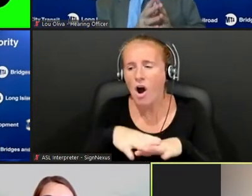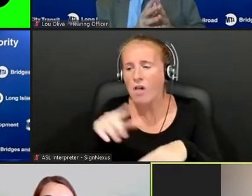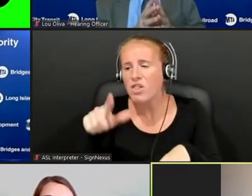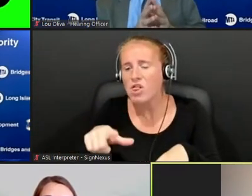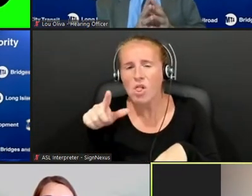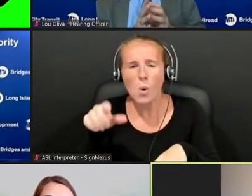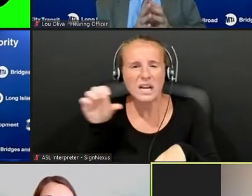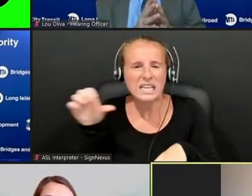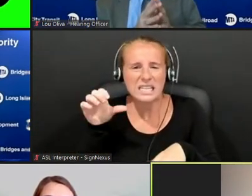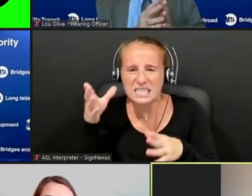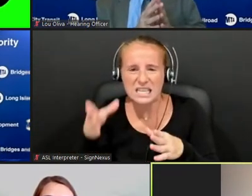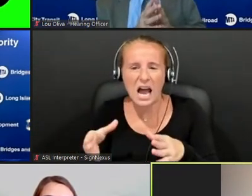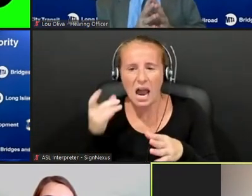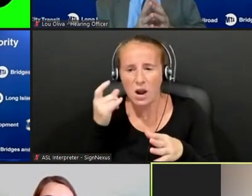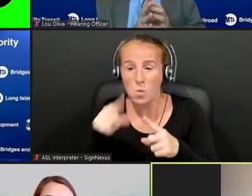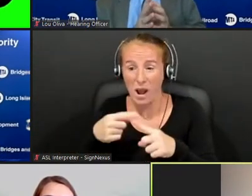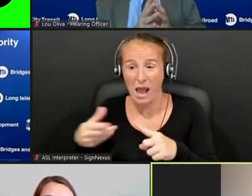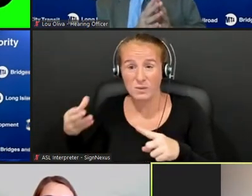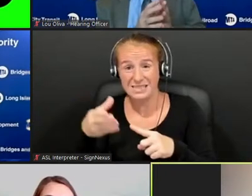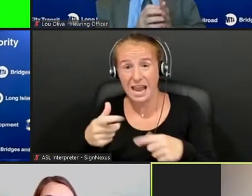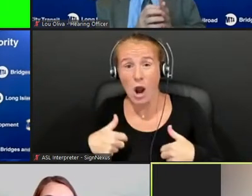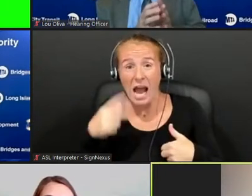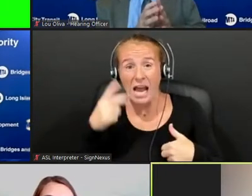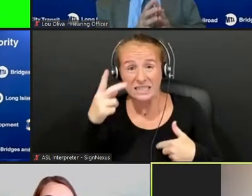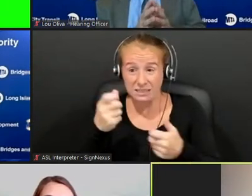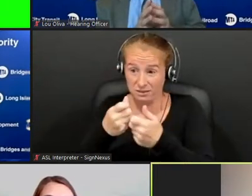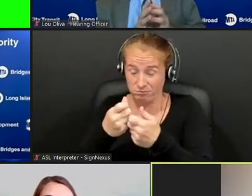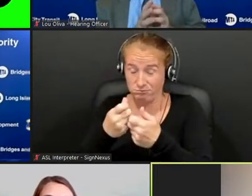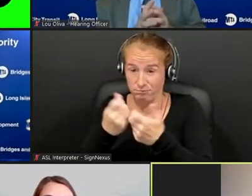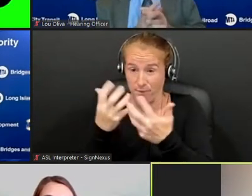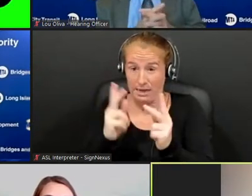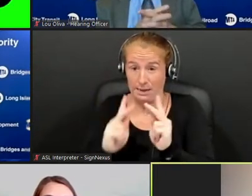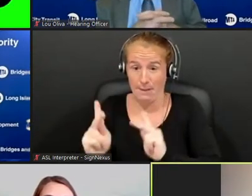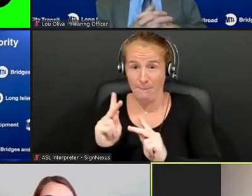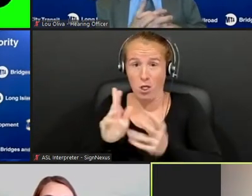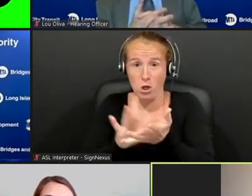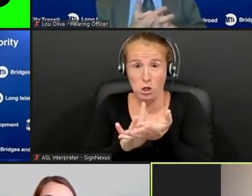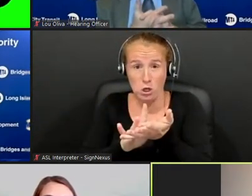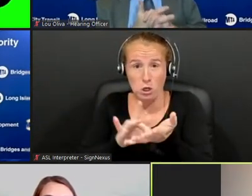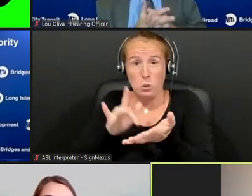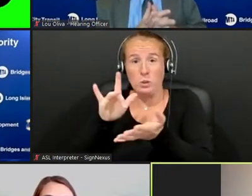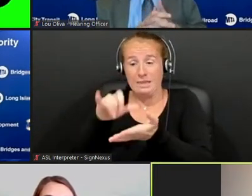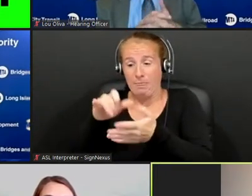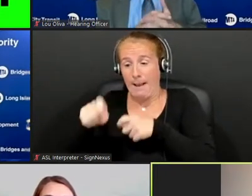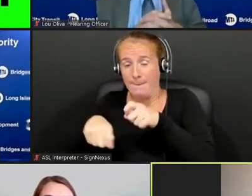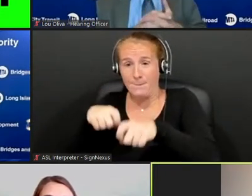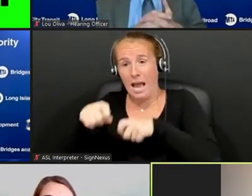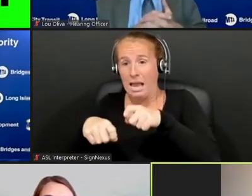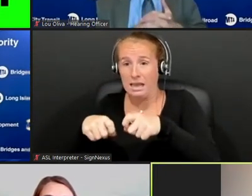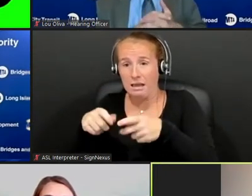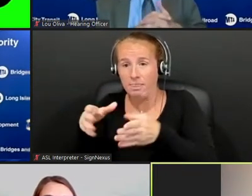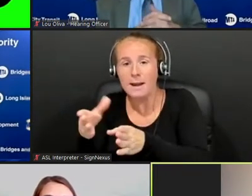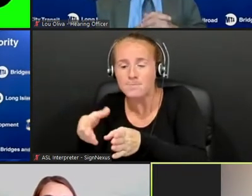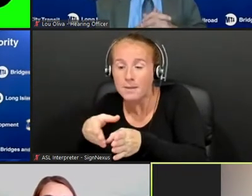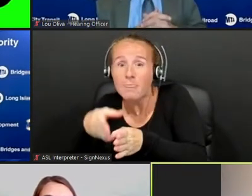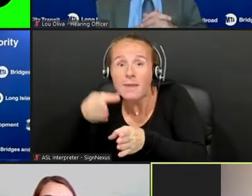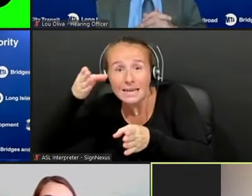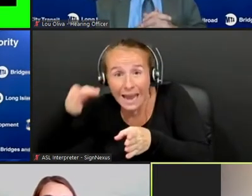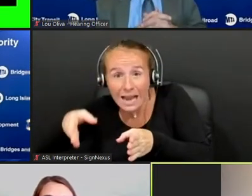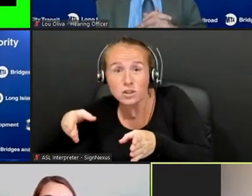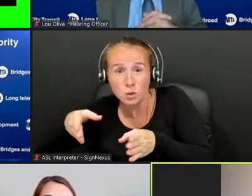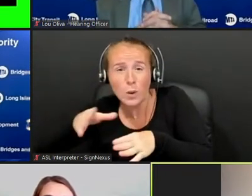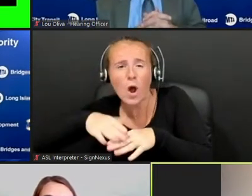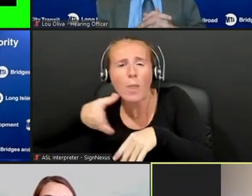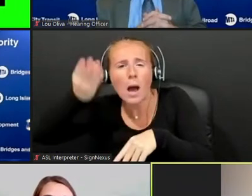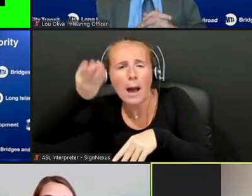when I eat there I see numbers of people using the bike lane so next to the bike lane on the Upper